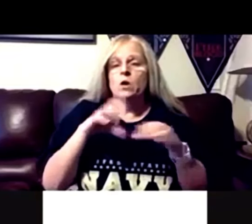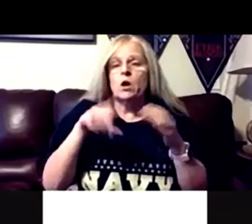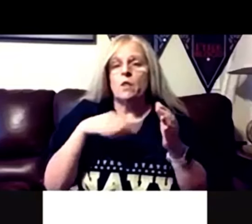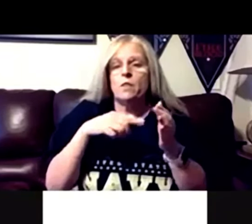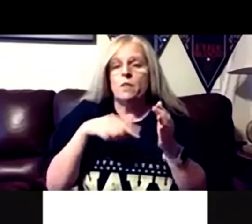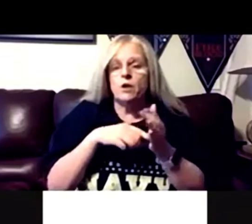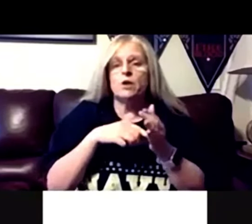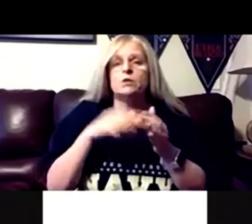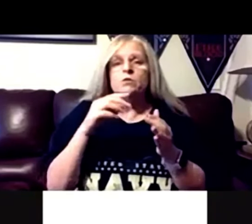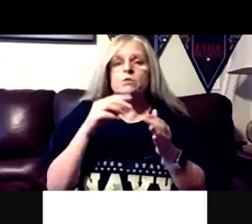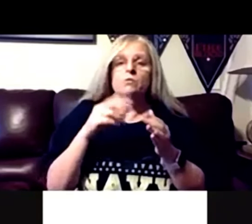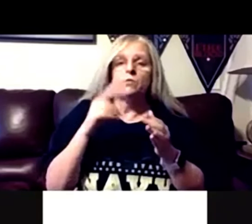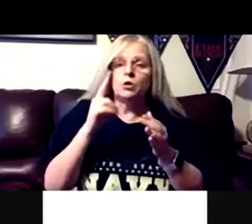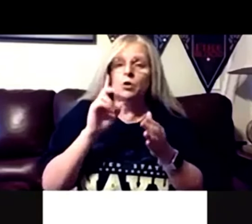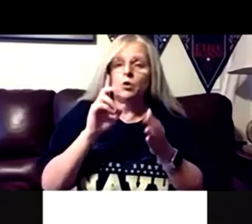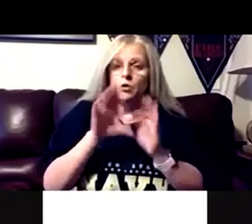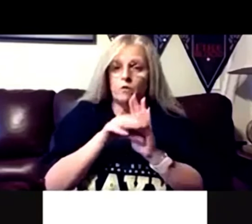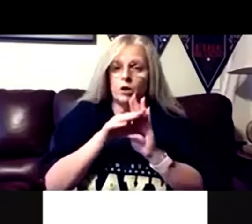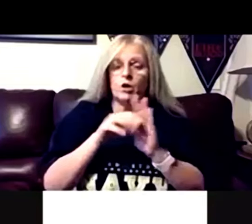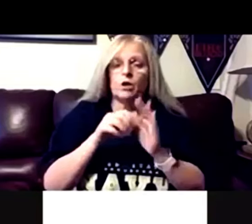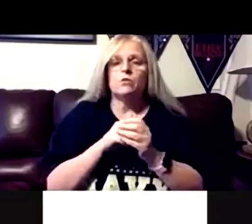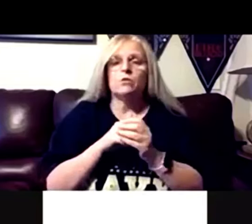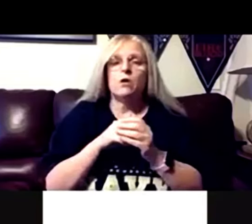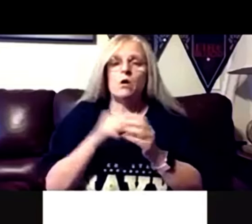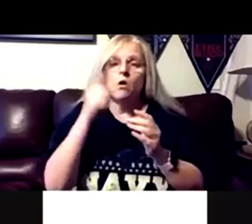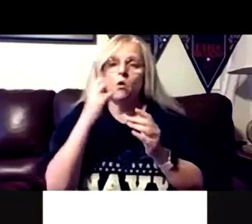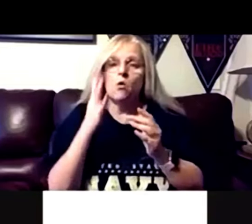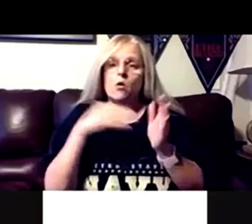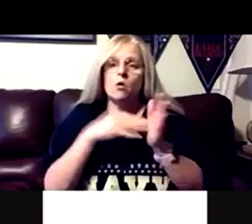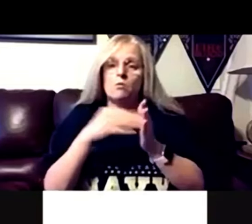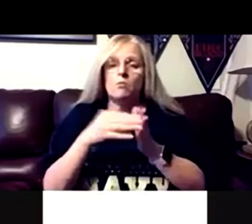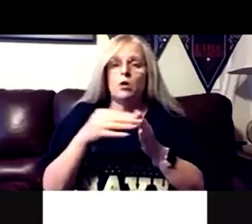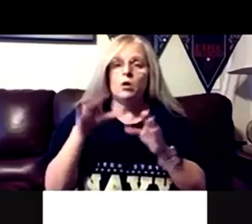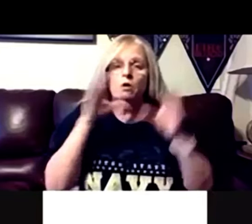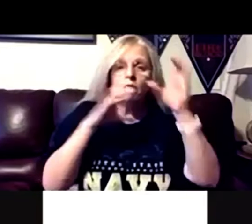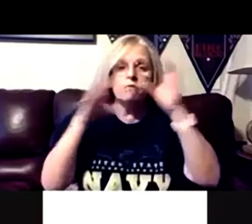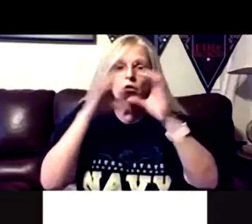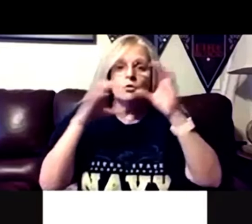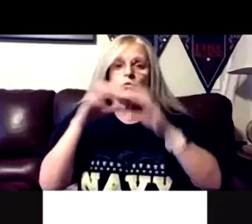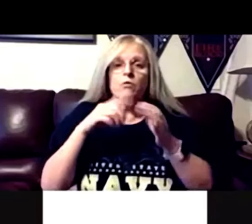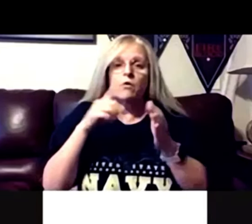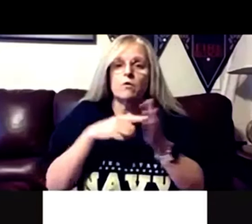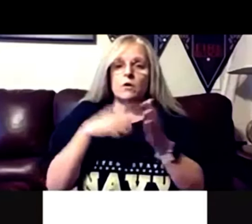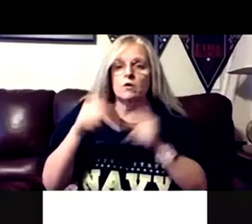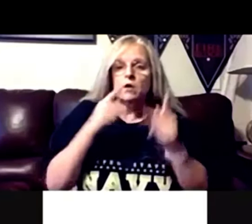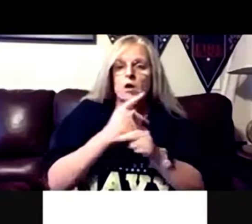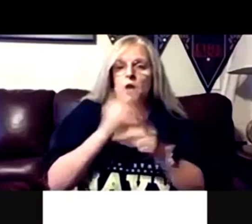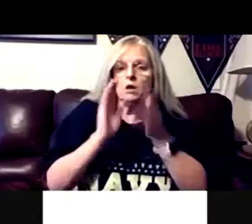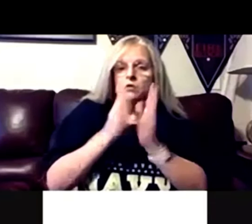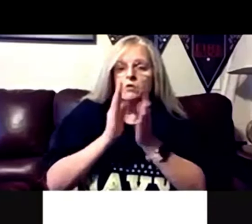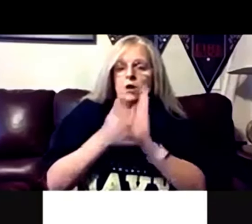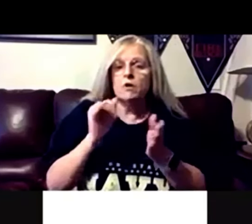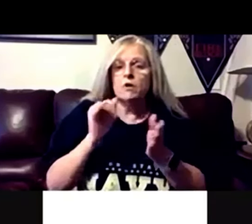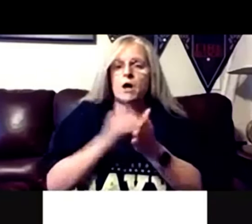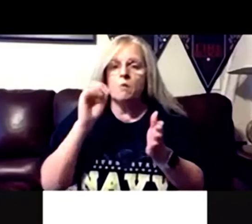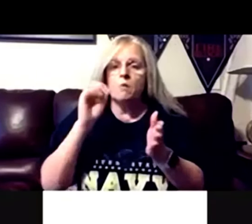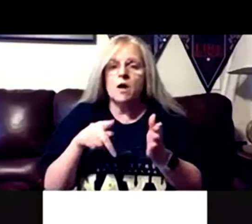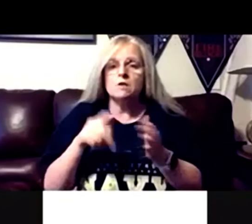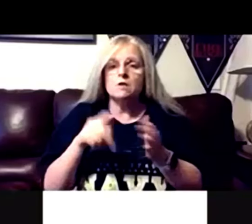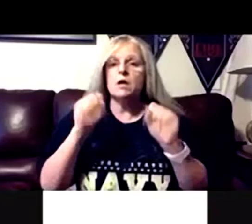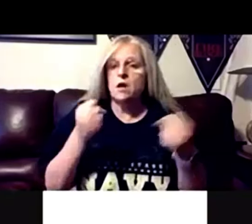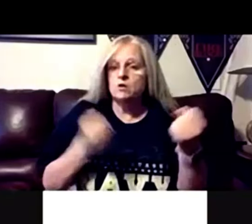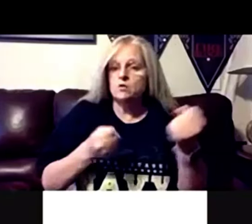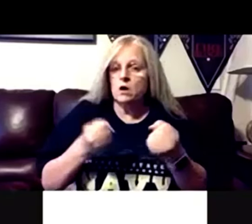250,000 views, we were just blown away. This is the kind of traffic that ONPASSIVE can